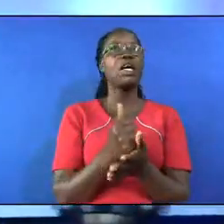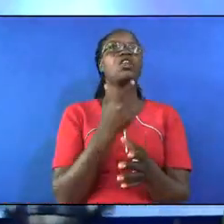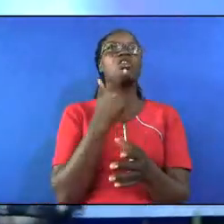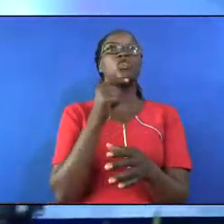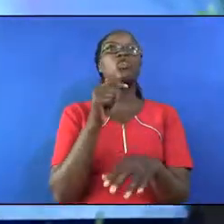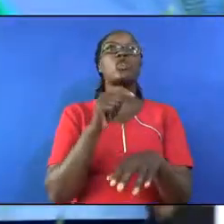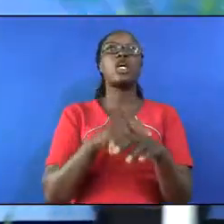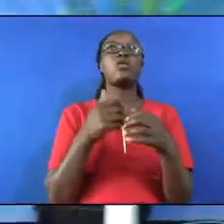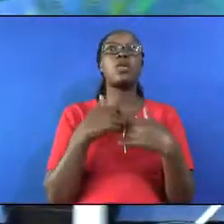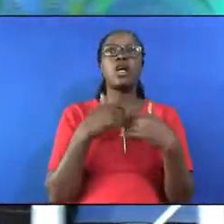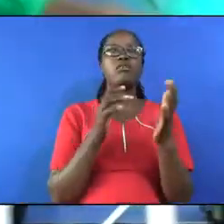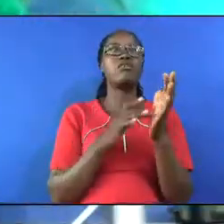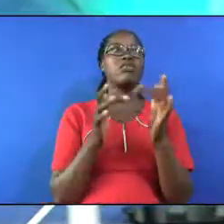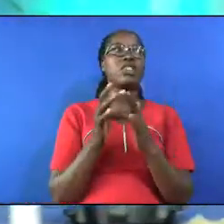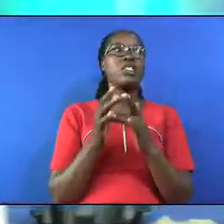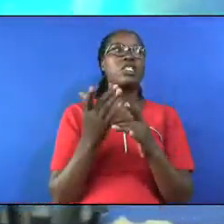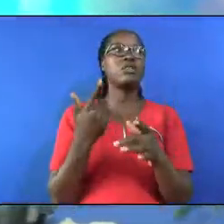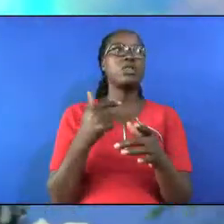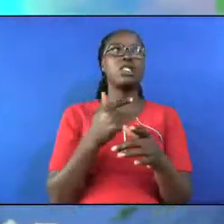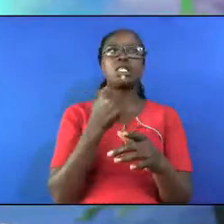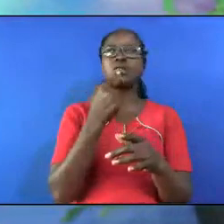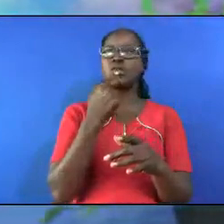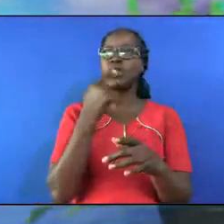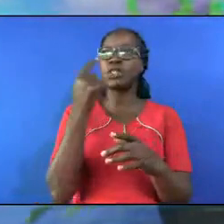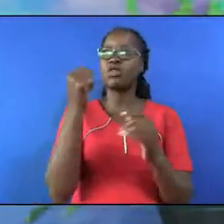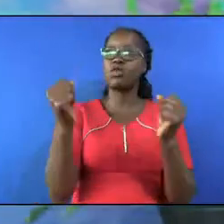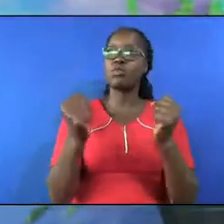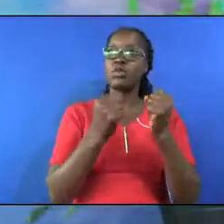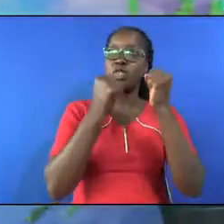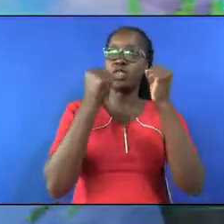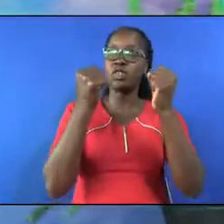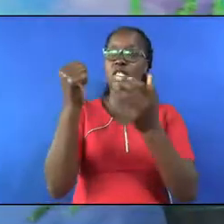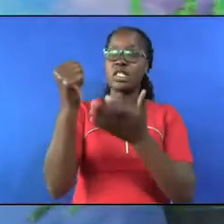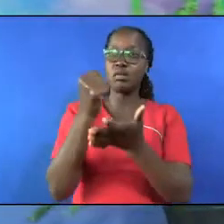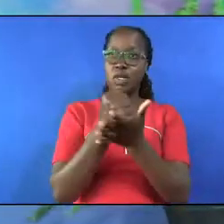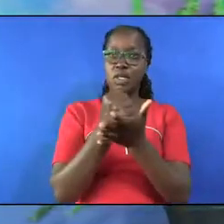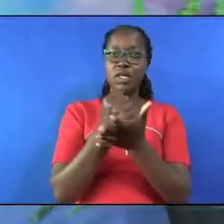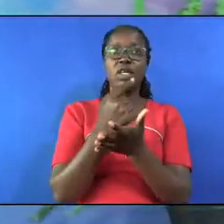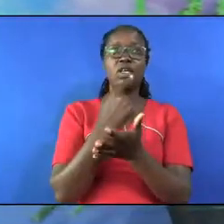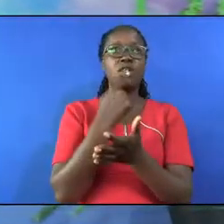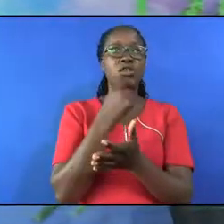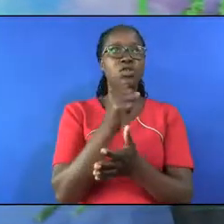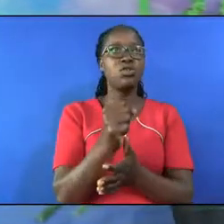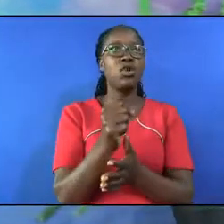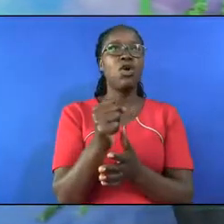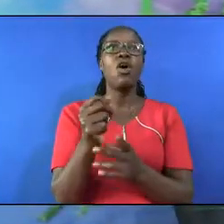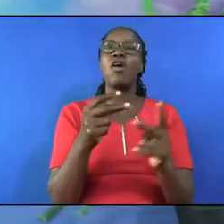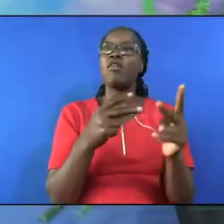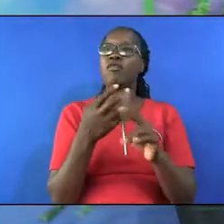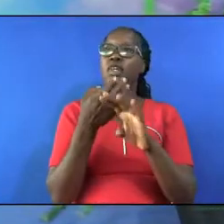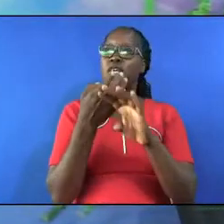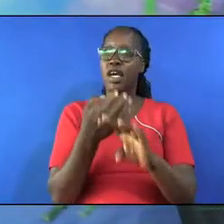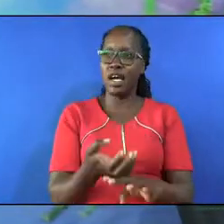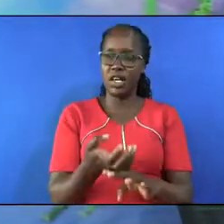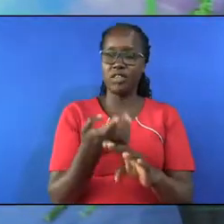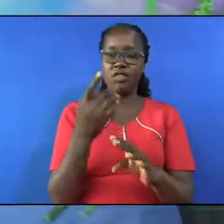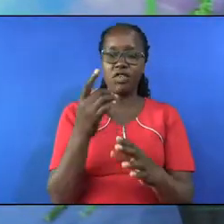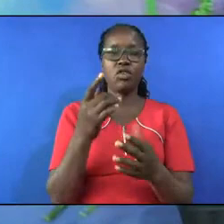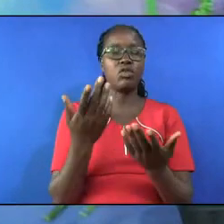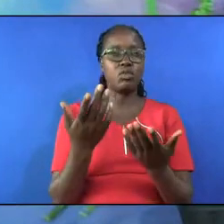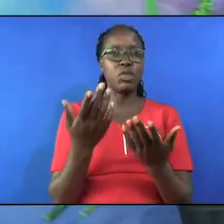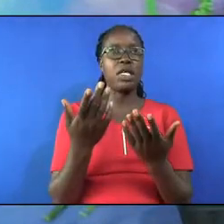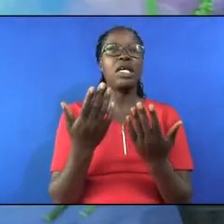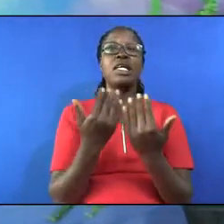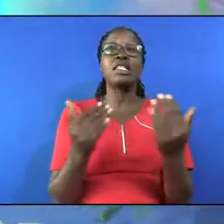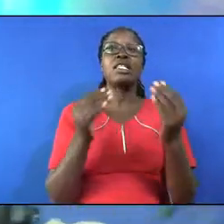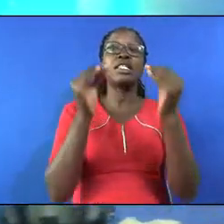have Jesus with us, then we are sure to be victorious, amen? So, yeah, it's very difficult, by the way, to be a children's teacher